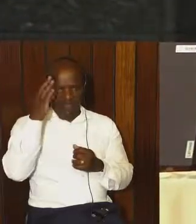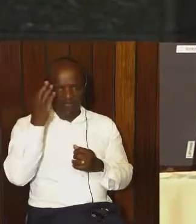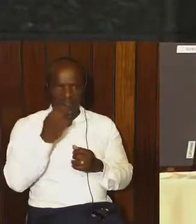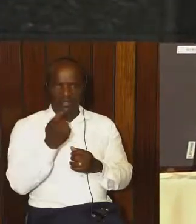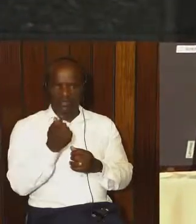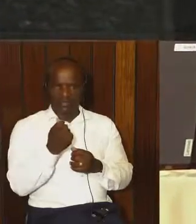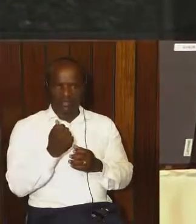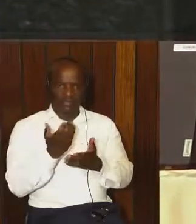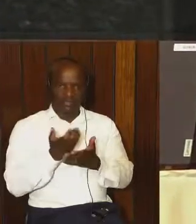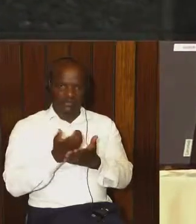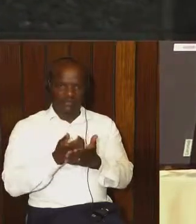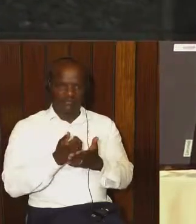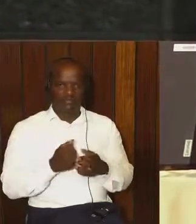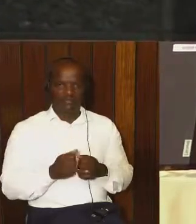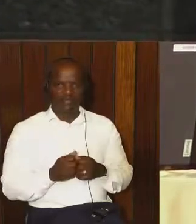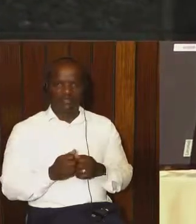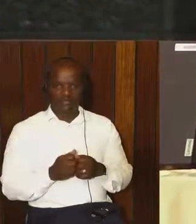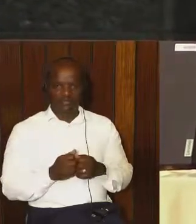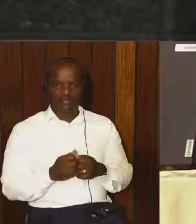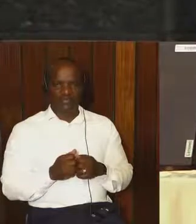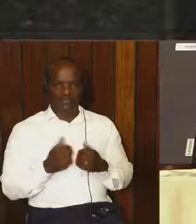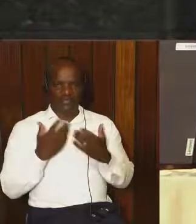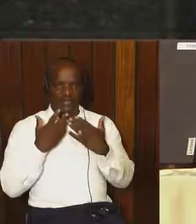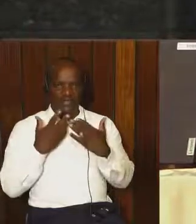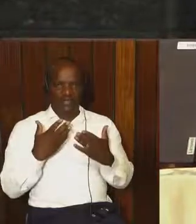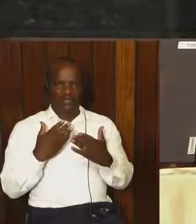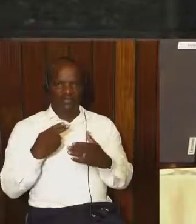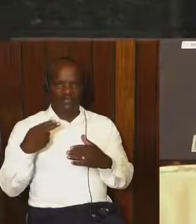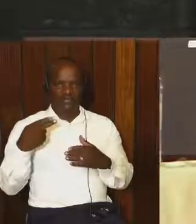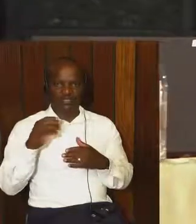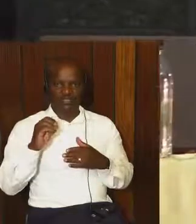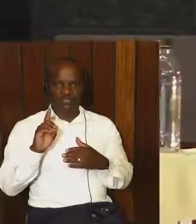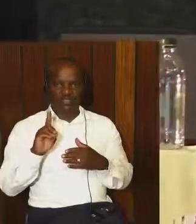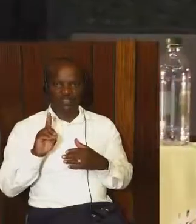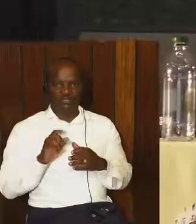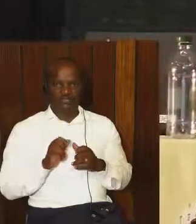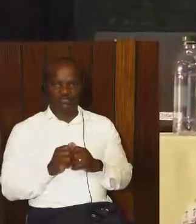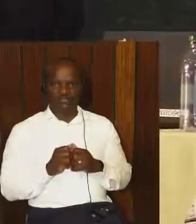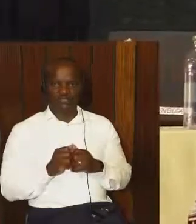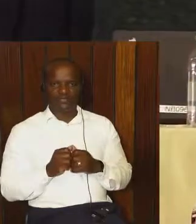lost in the process. Thank you, HOD.